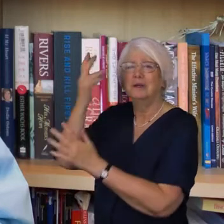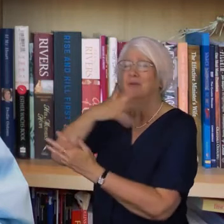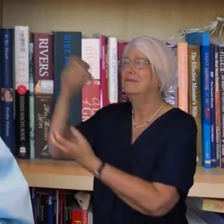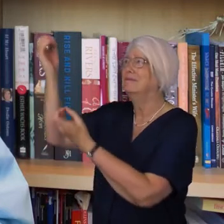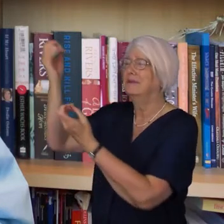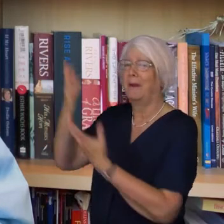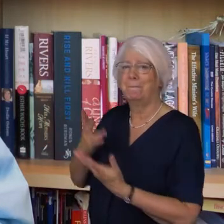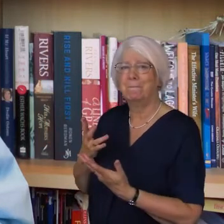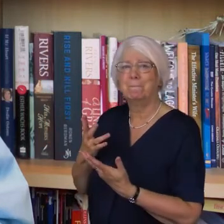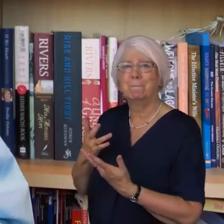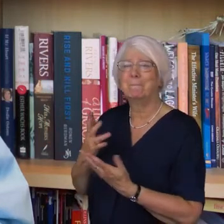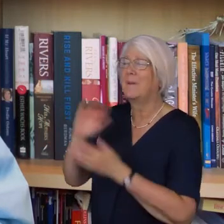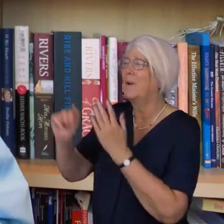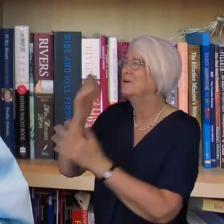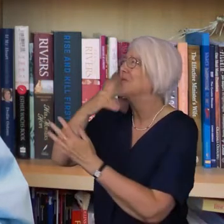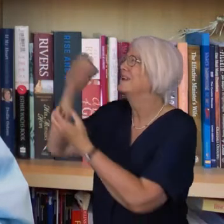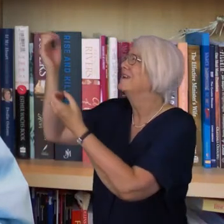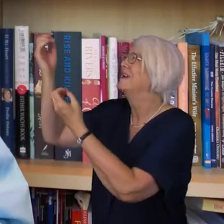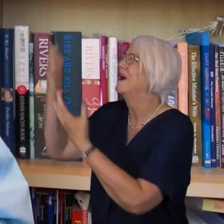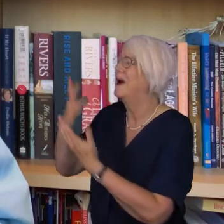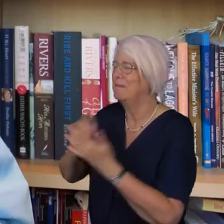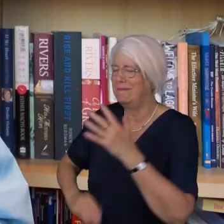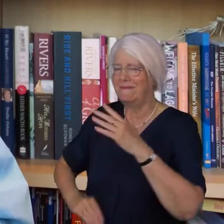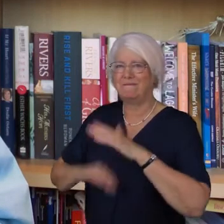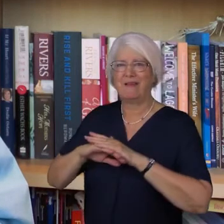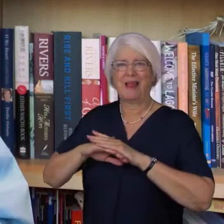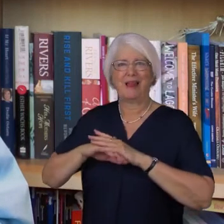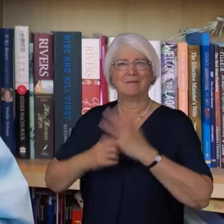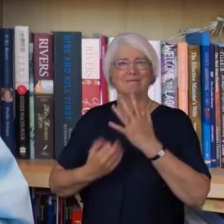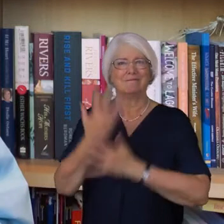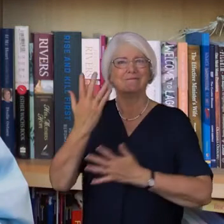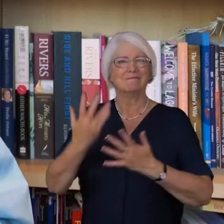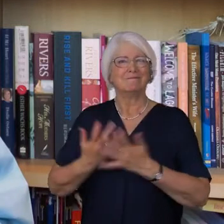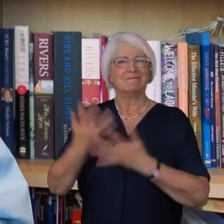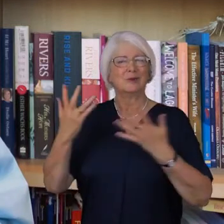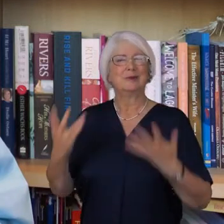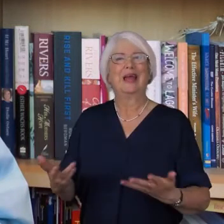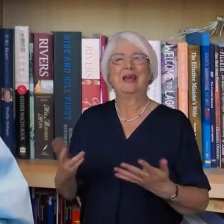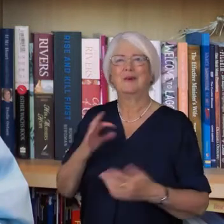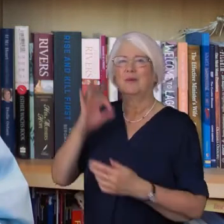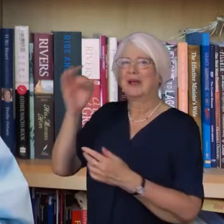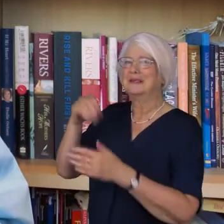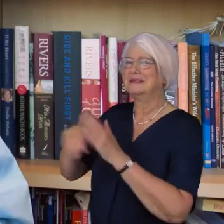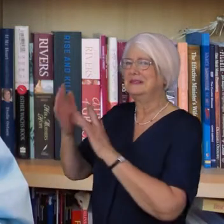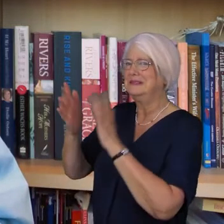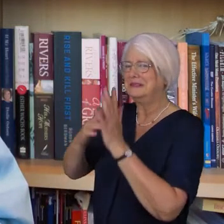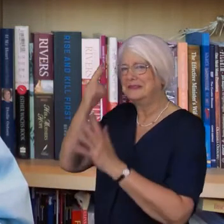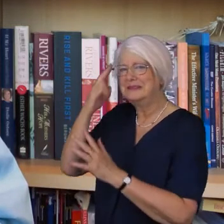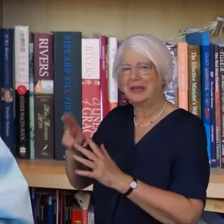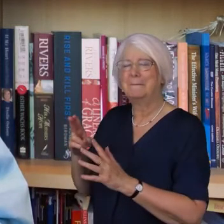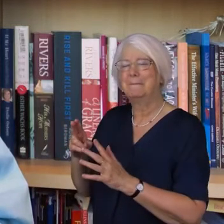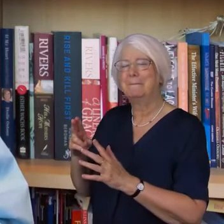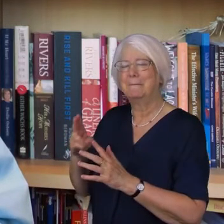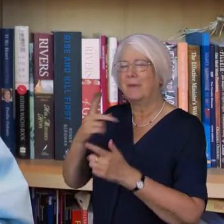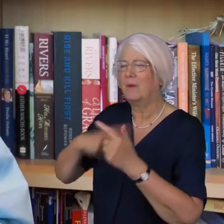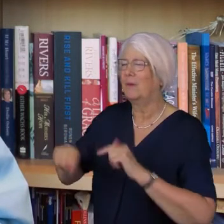Holy Spirit. Come, Holy Spirit, fill us afresh today. We ask in the name